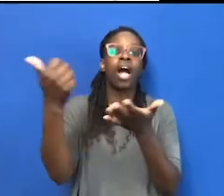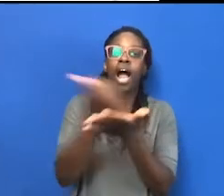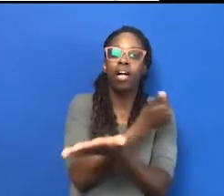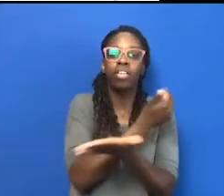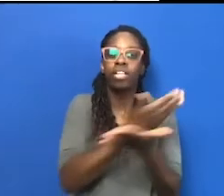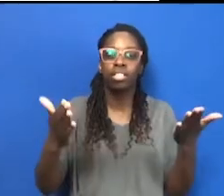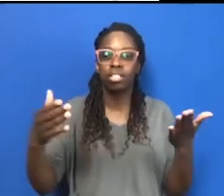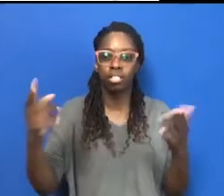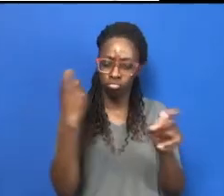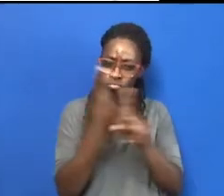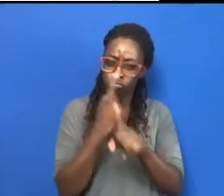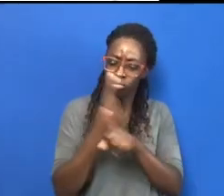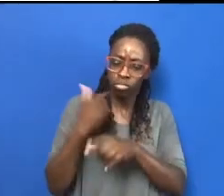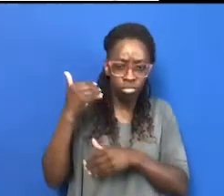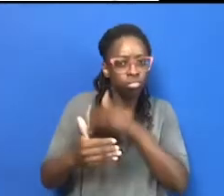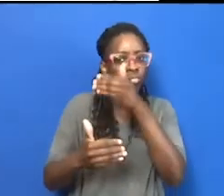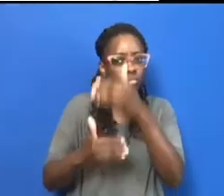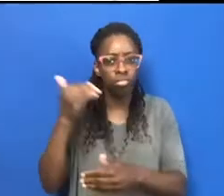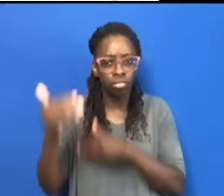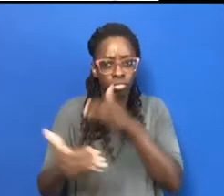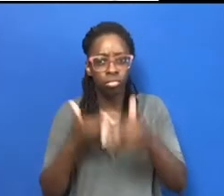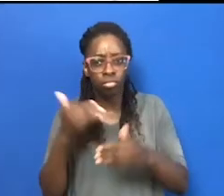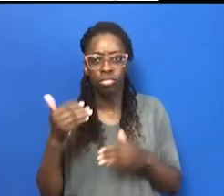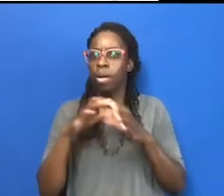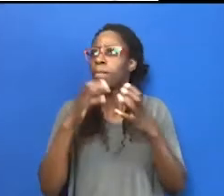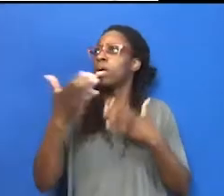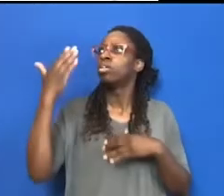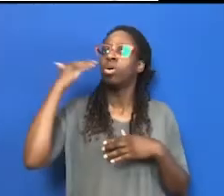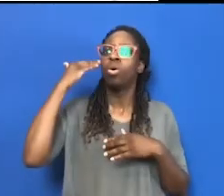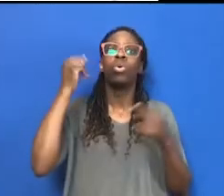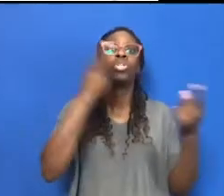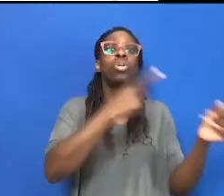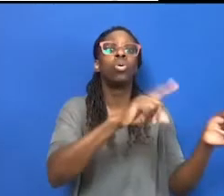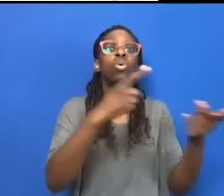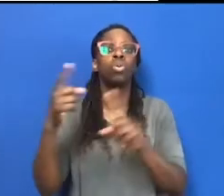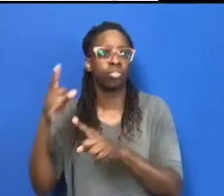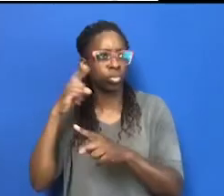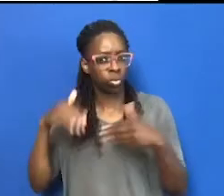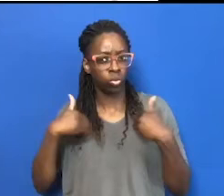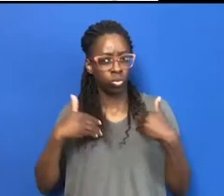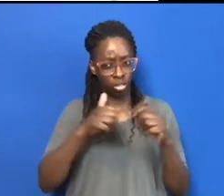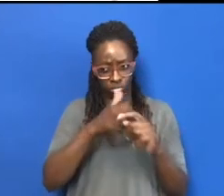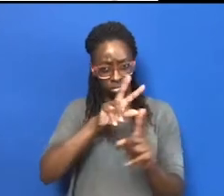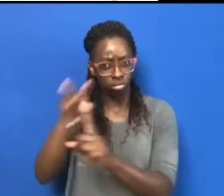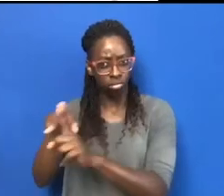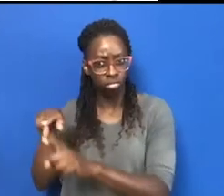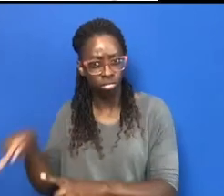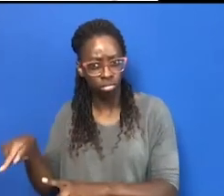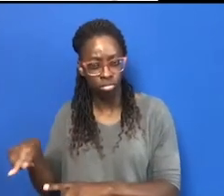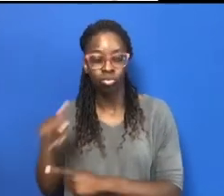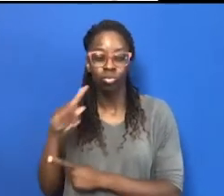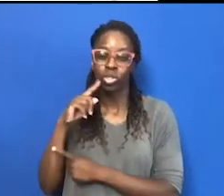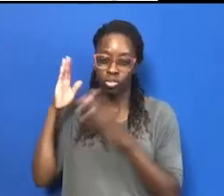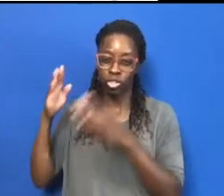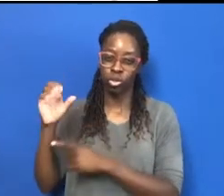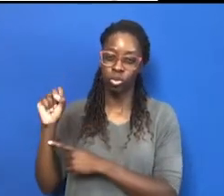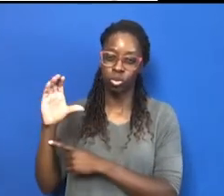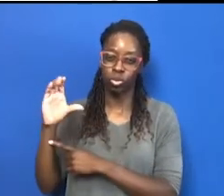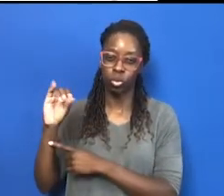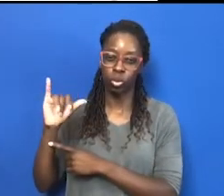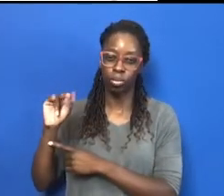young children. This is called a scoping review. We searched 102 sources, such